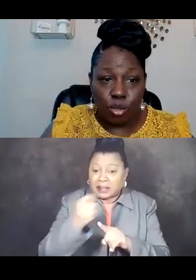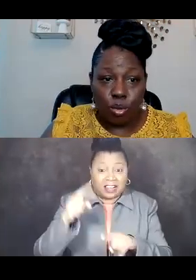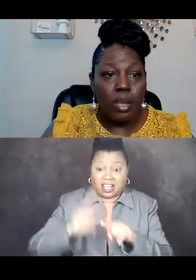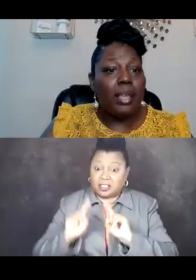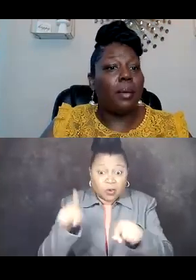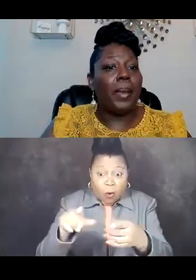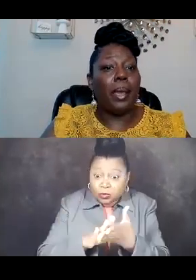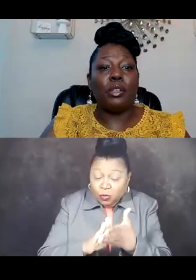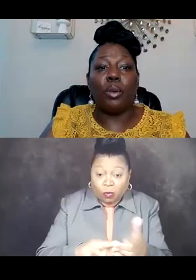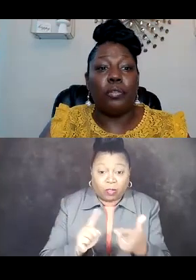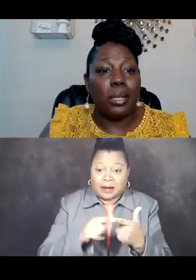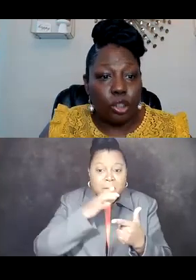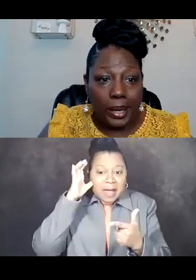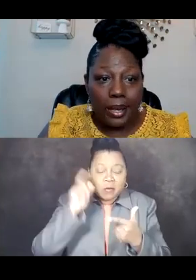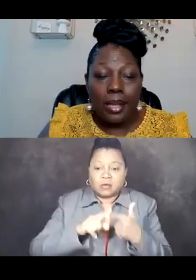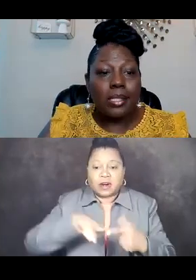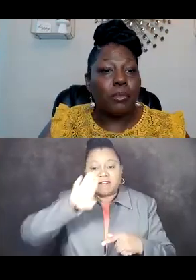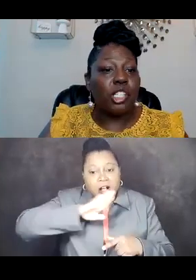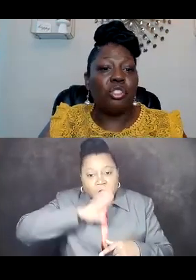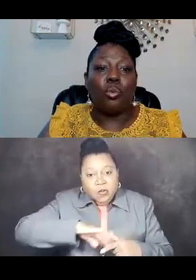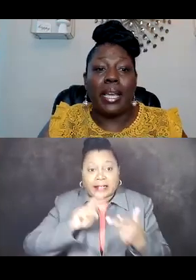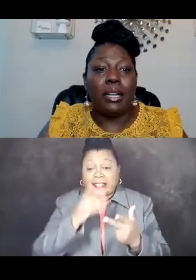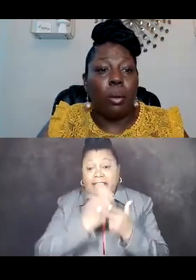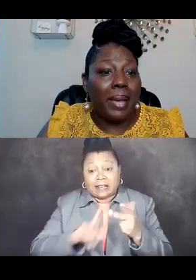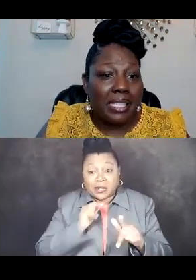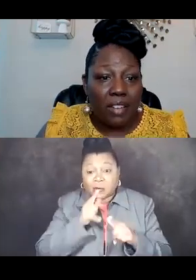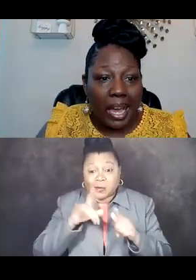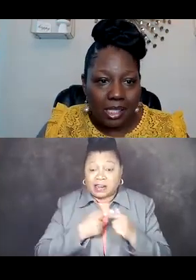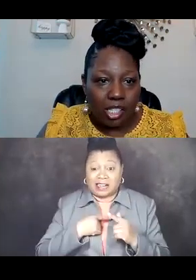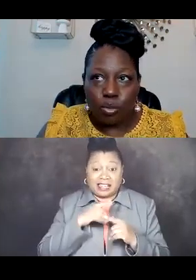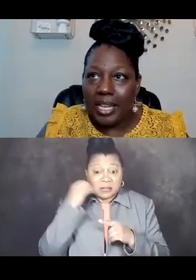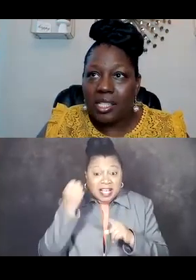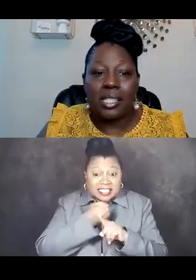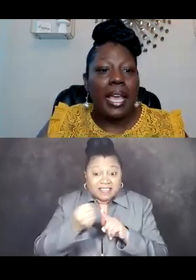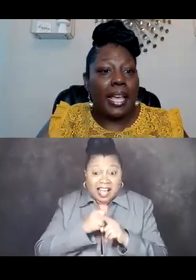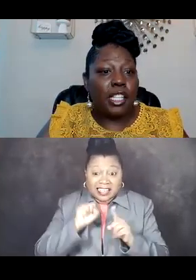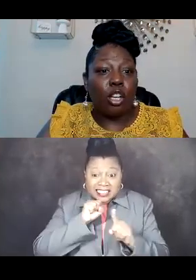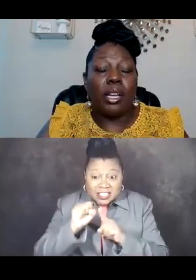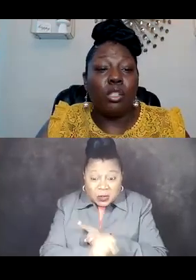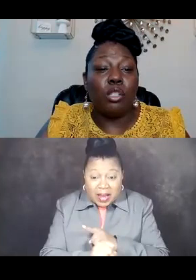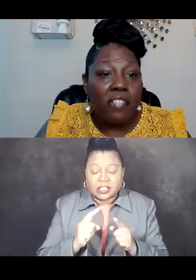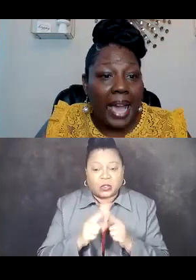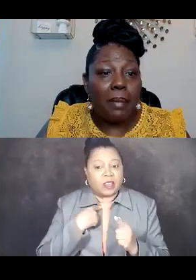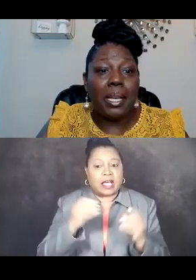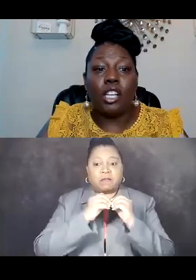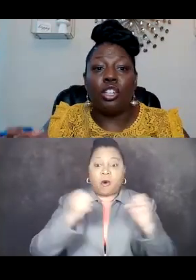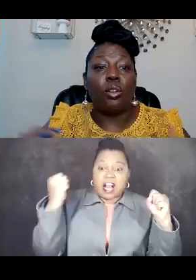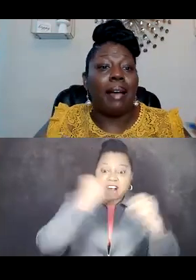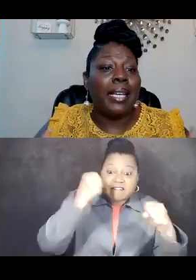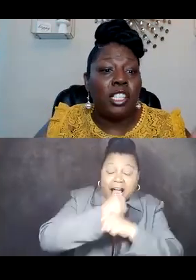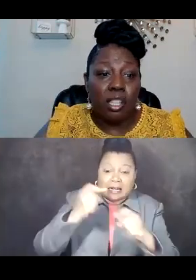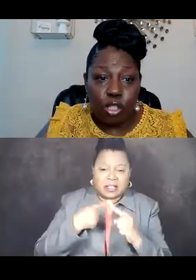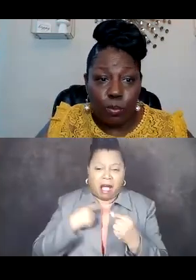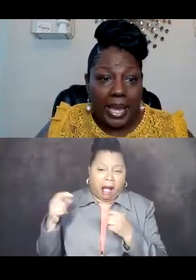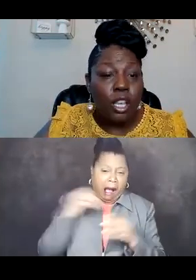go to school. The parents were frustrated. Some children were in domestic violence situations. And so there's more fighting because you're